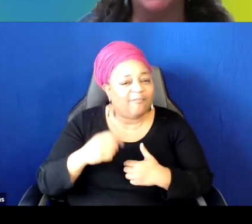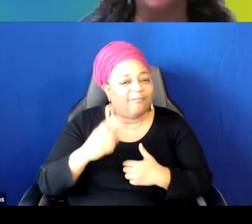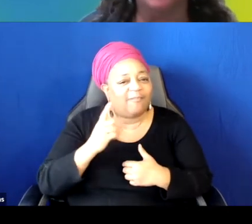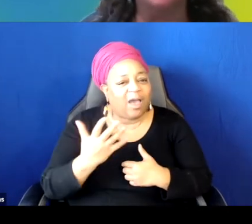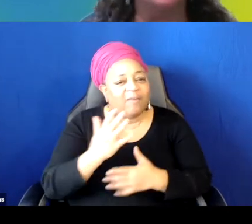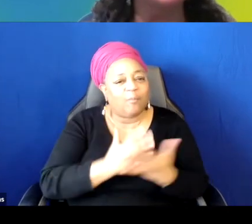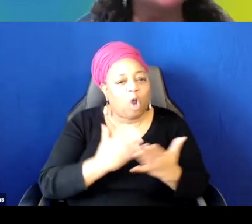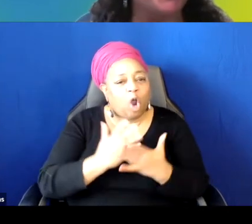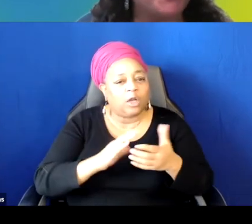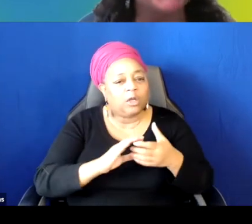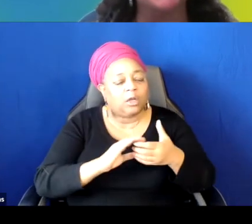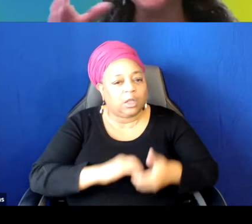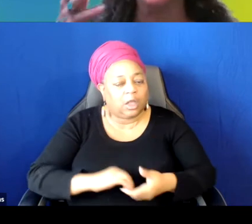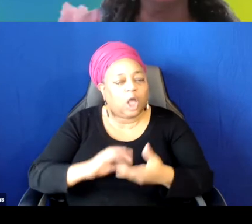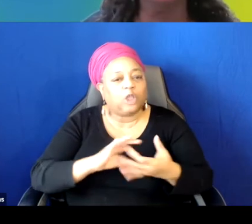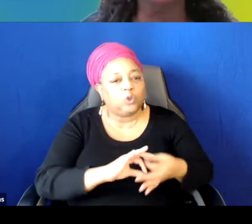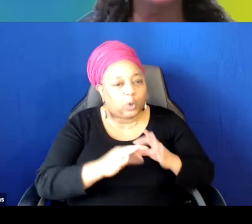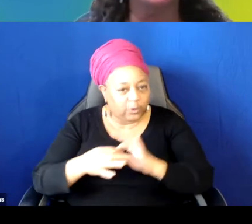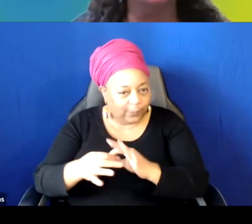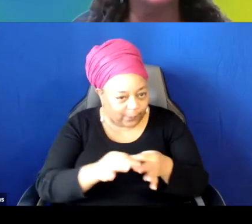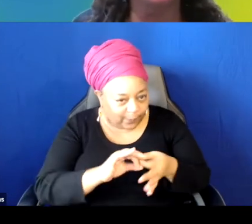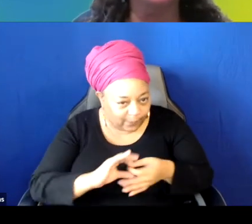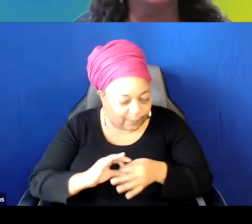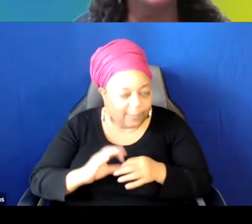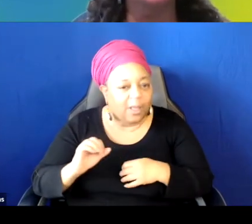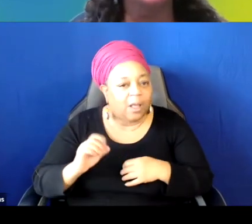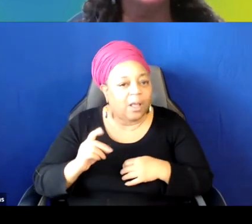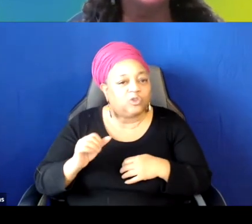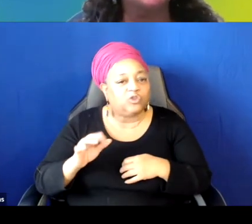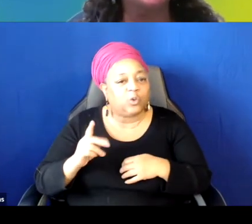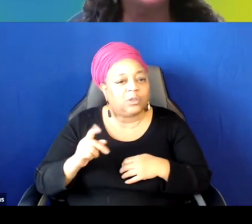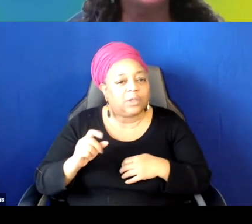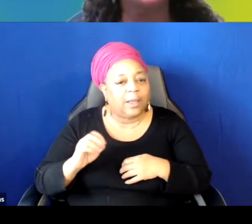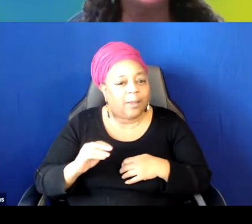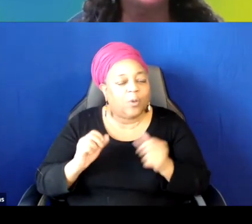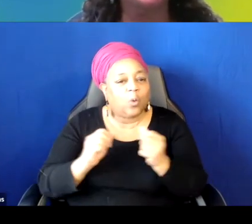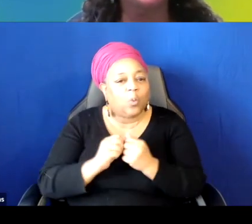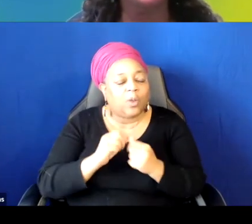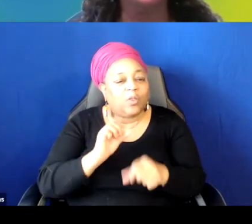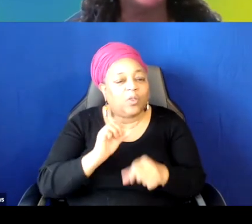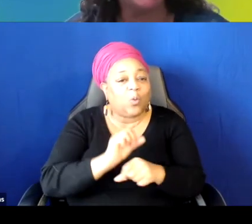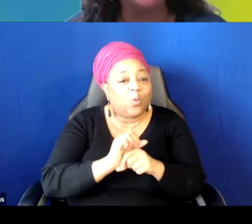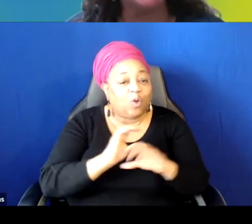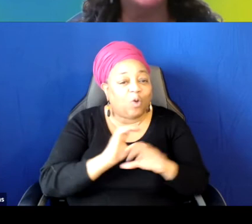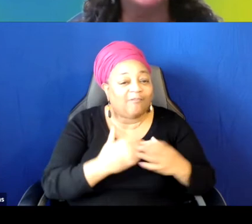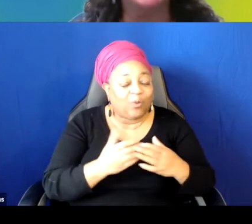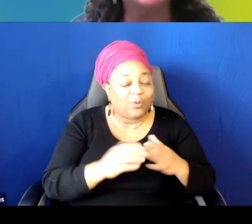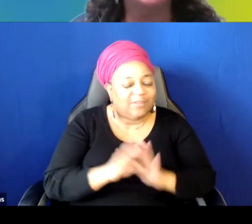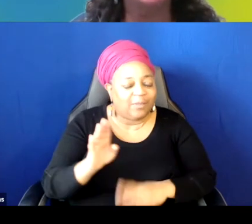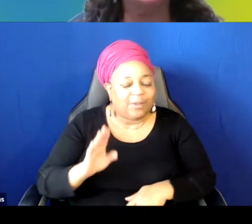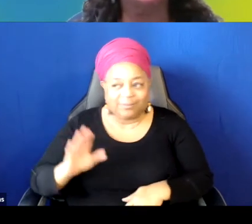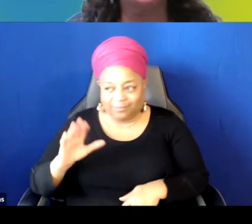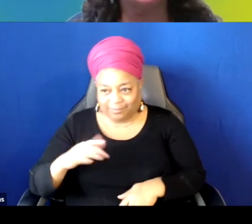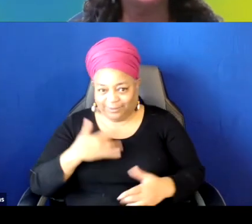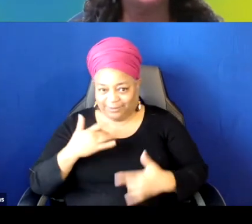consortium and workforce development. So if you can talk about those elements, please. I'm so excited to talk about City Build, because actually City